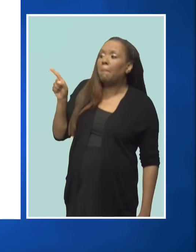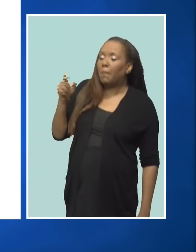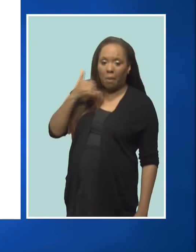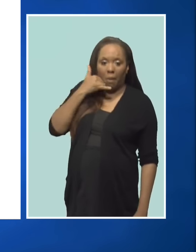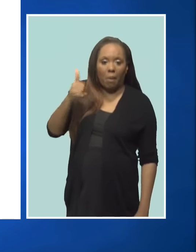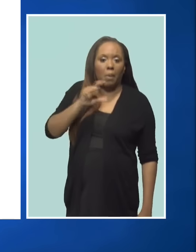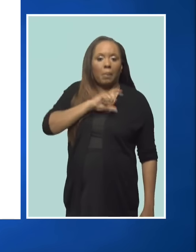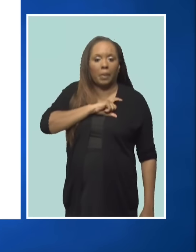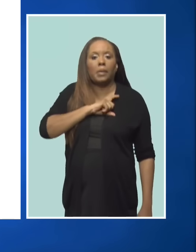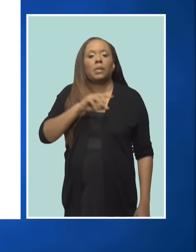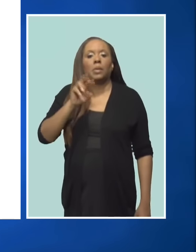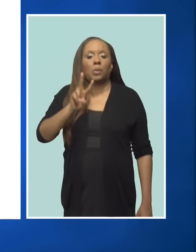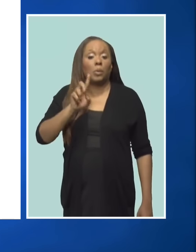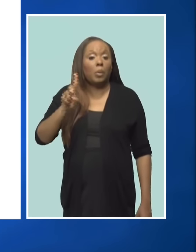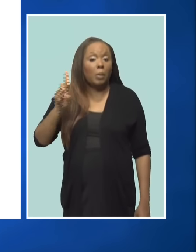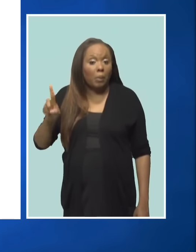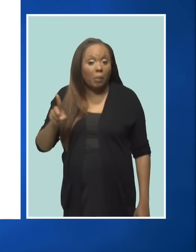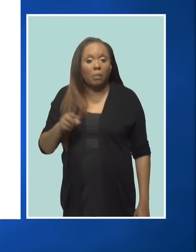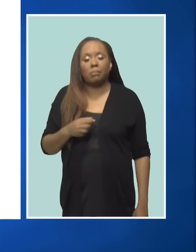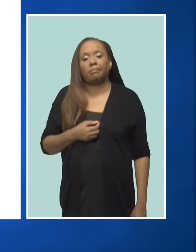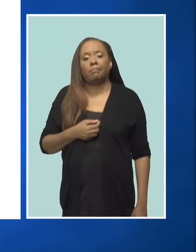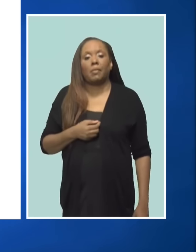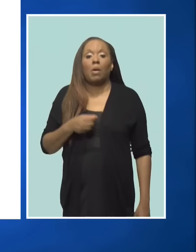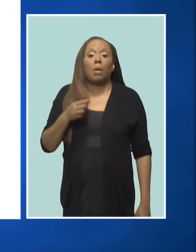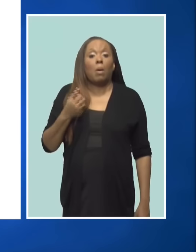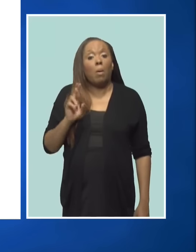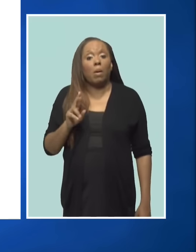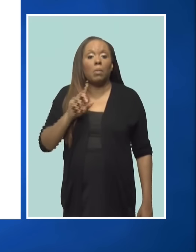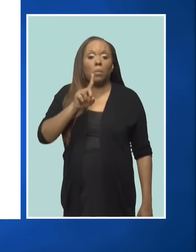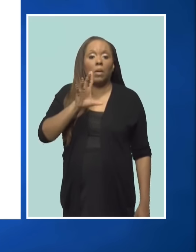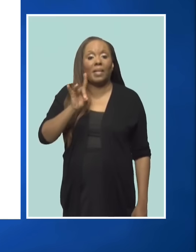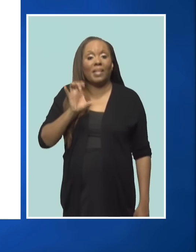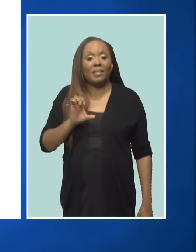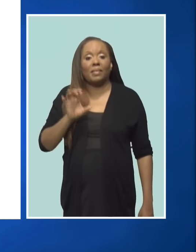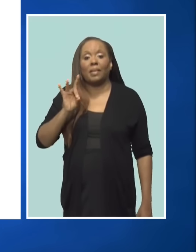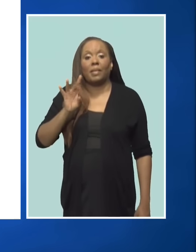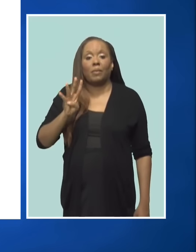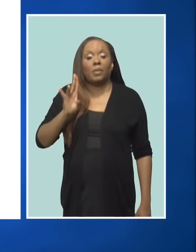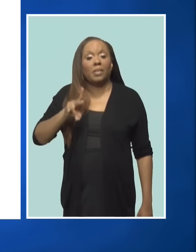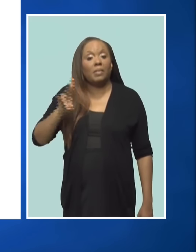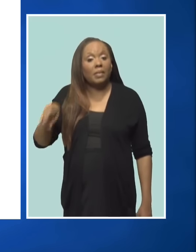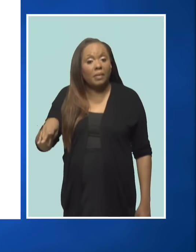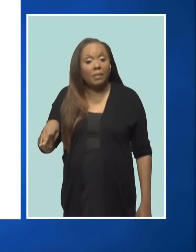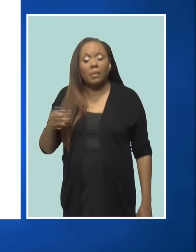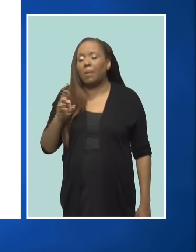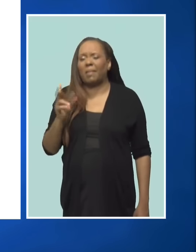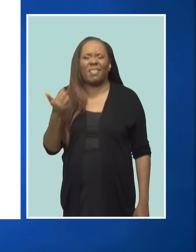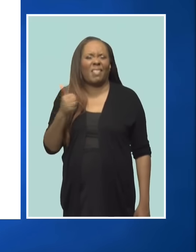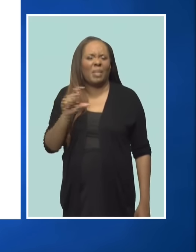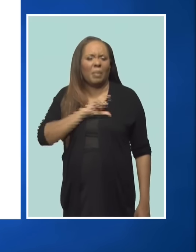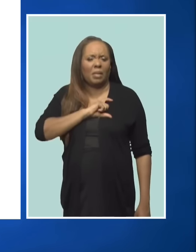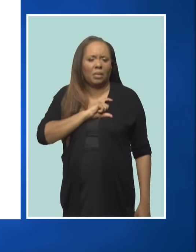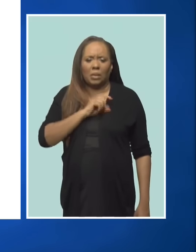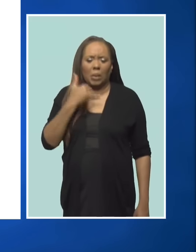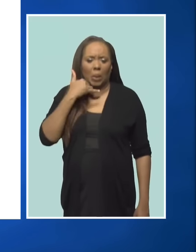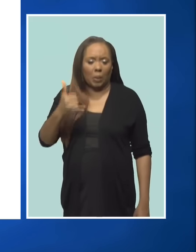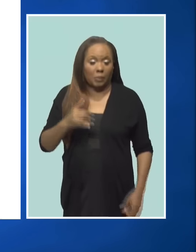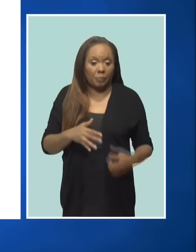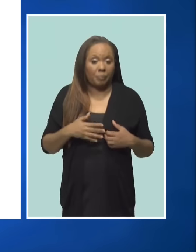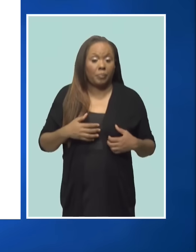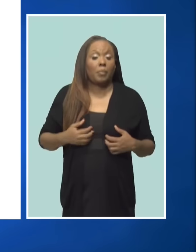emergency at 211, Crime Stoppers at 1-800-8477, or the nearest police station. Now, members of the public are also